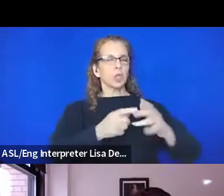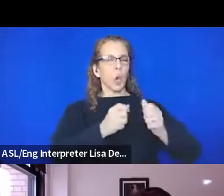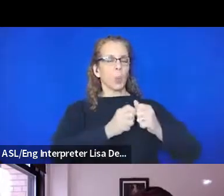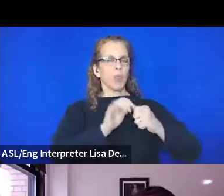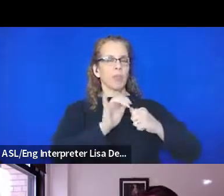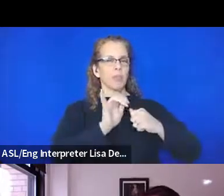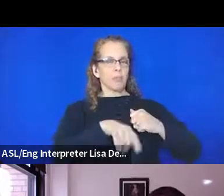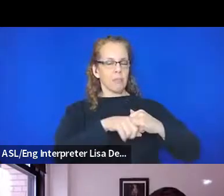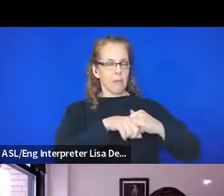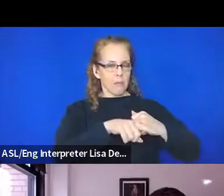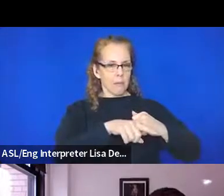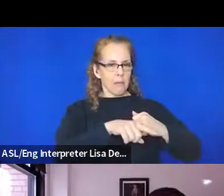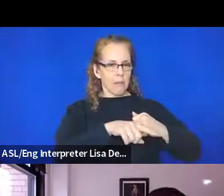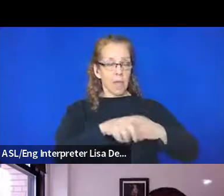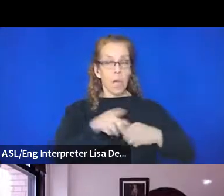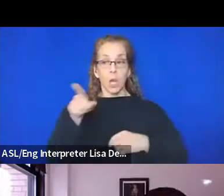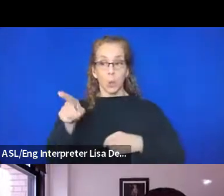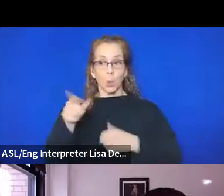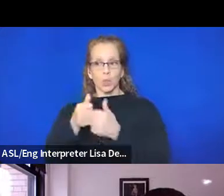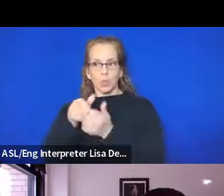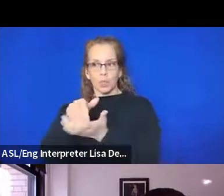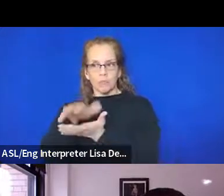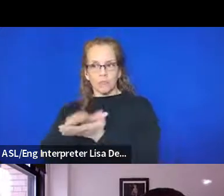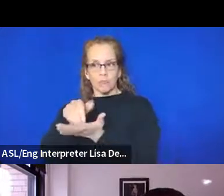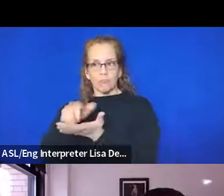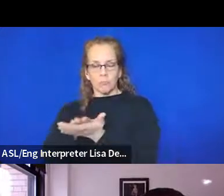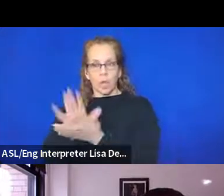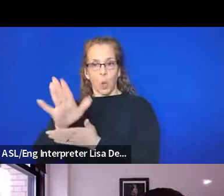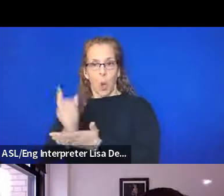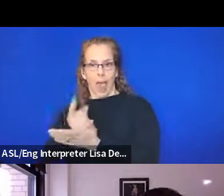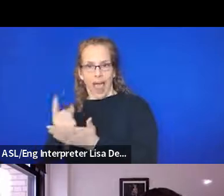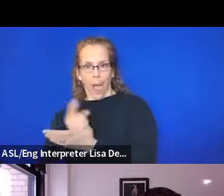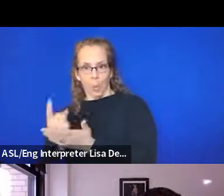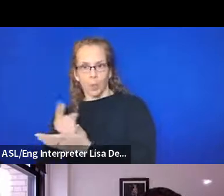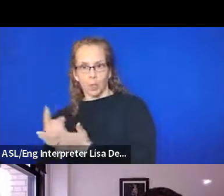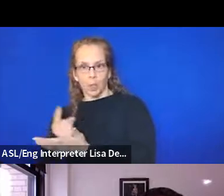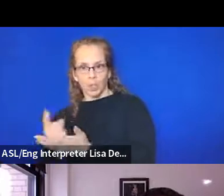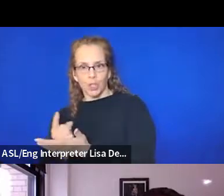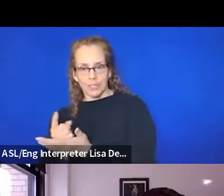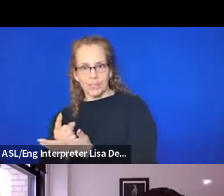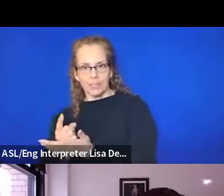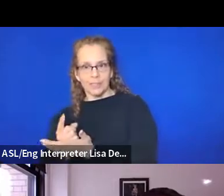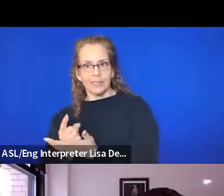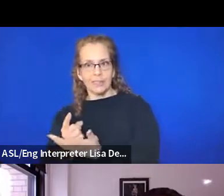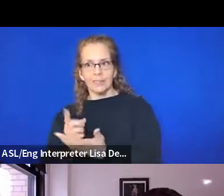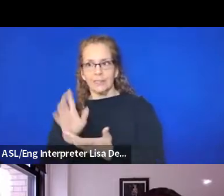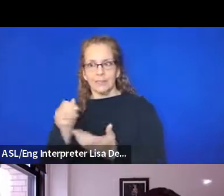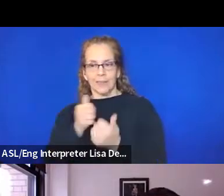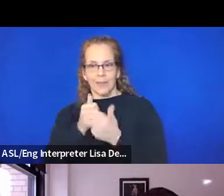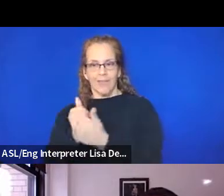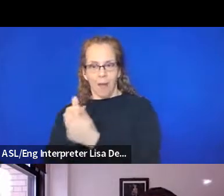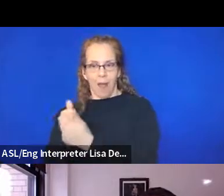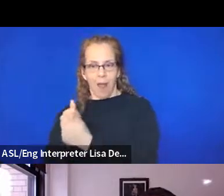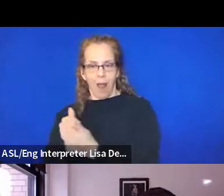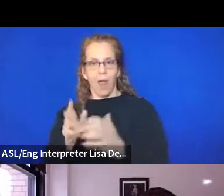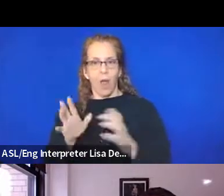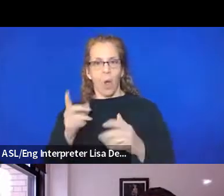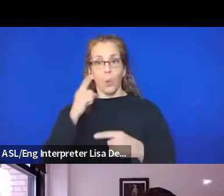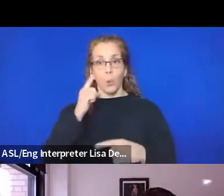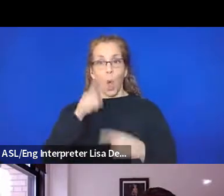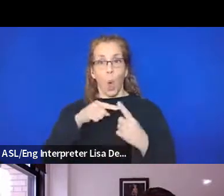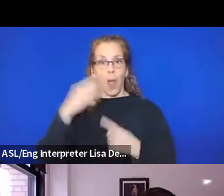and you guys should track your hours because it's more trackable when when it's all mediated, like when you're on and when you're